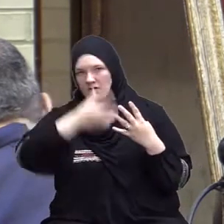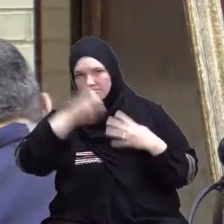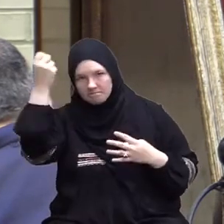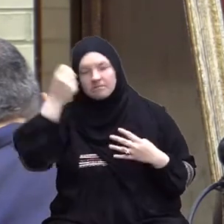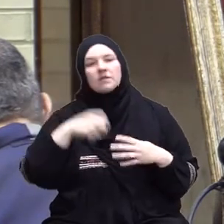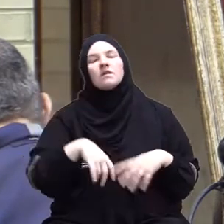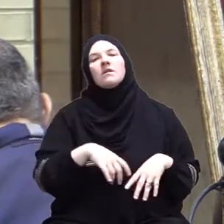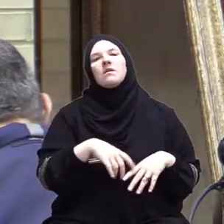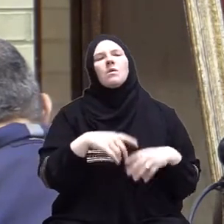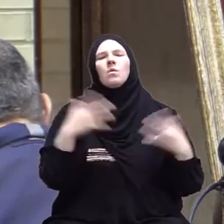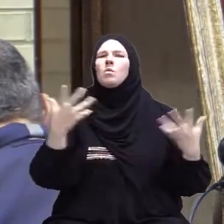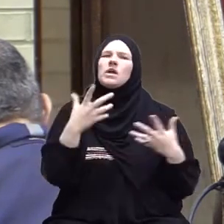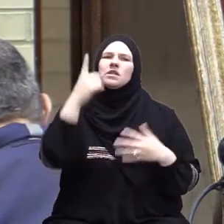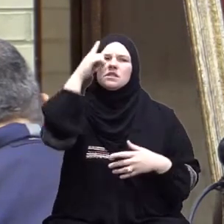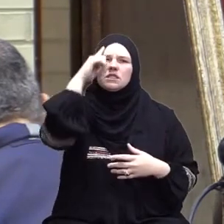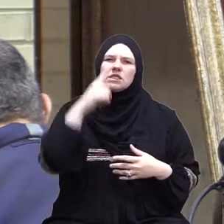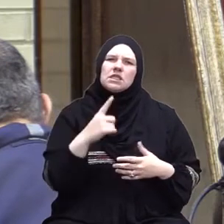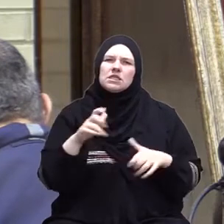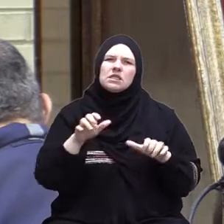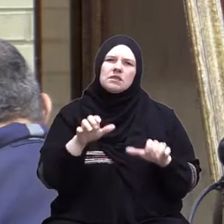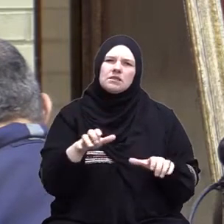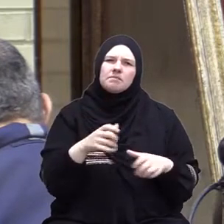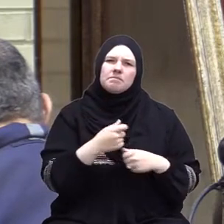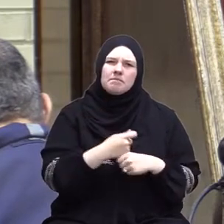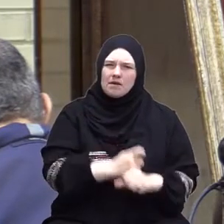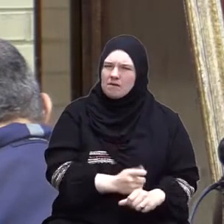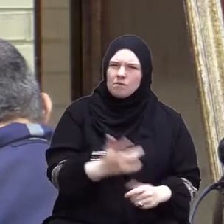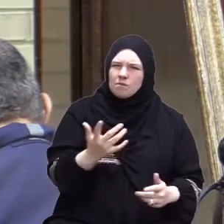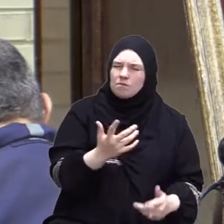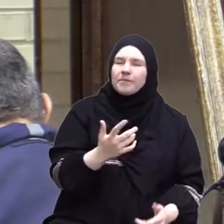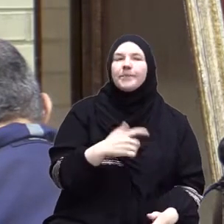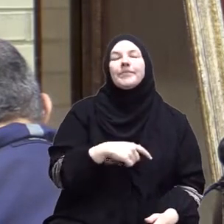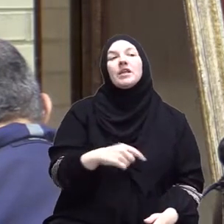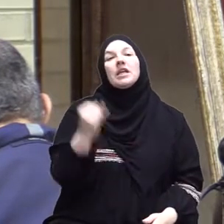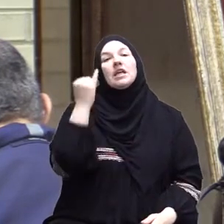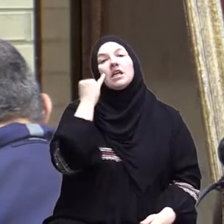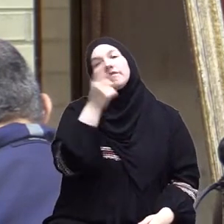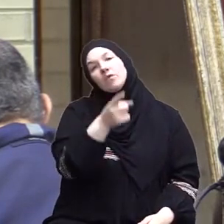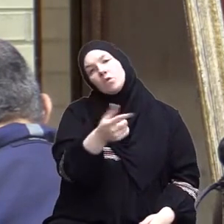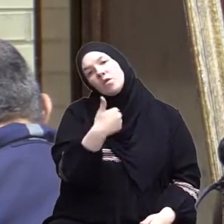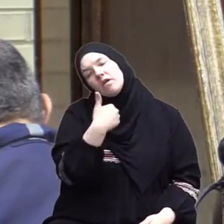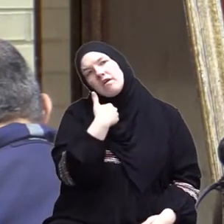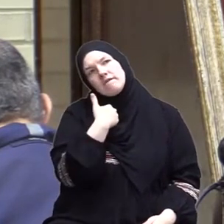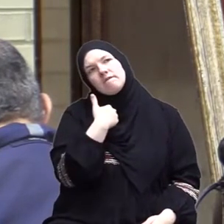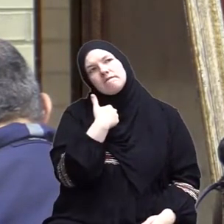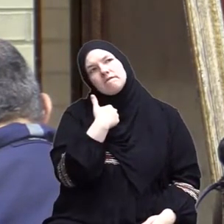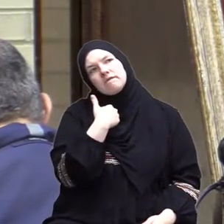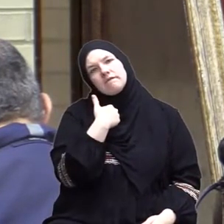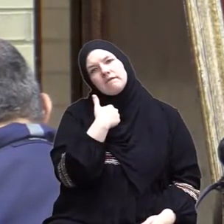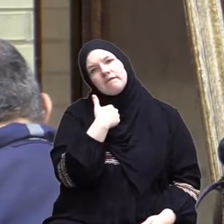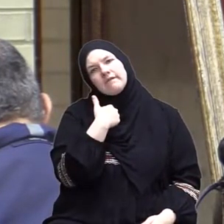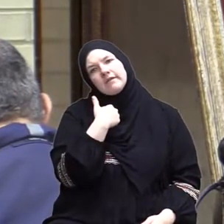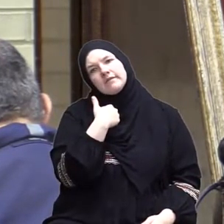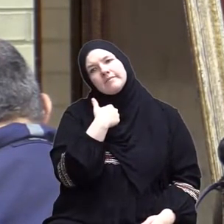what sense does it make, right? If you have